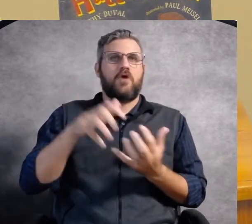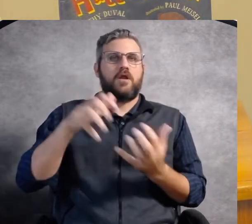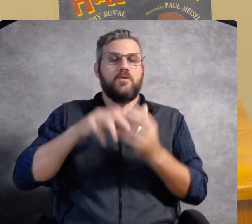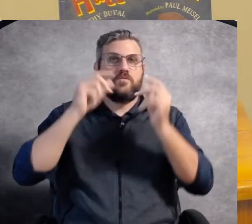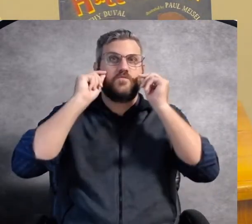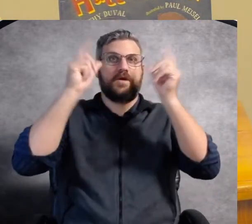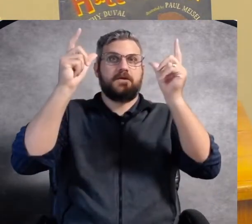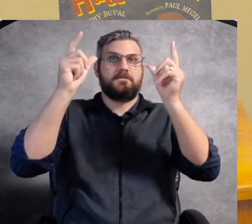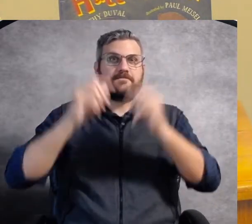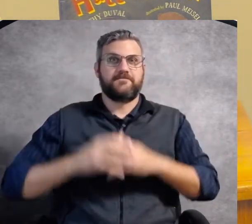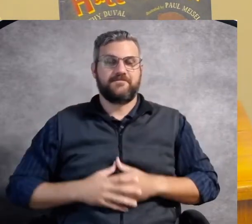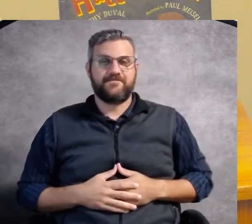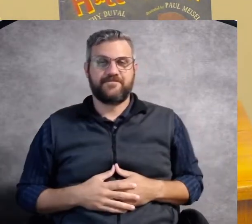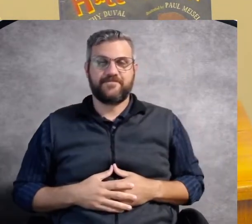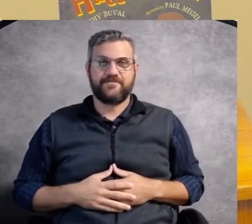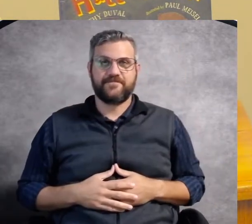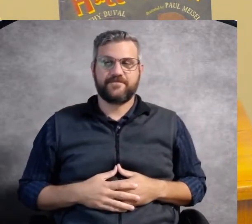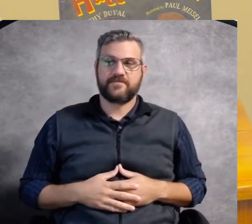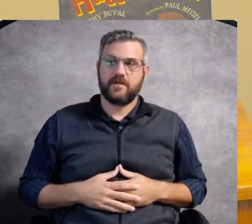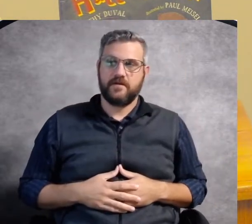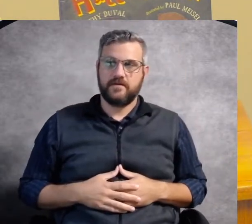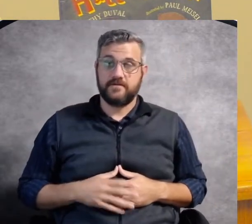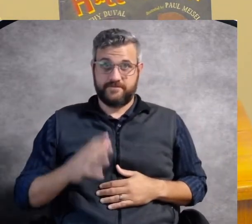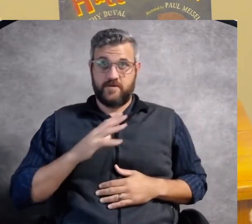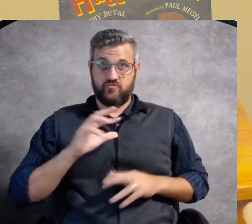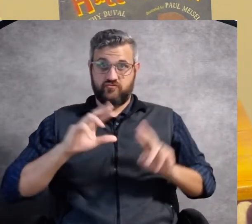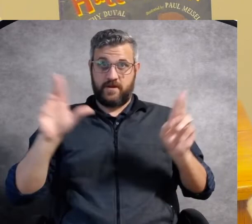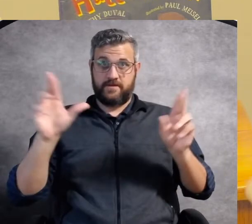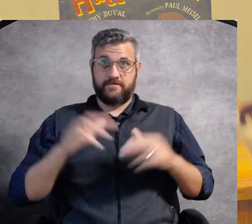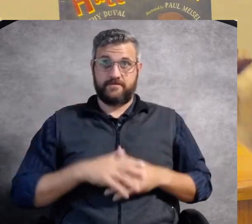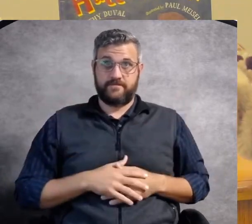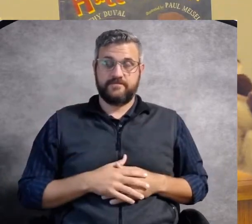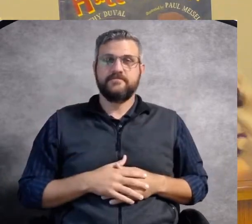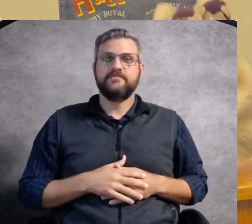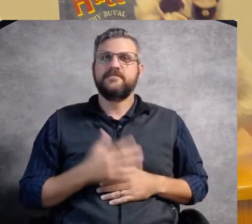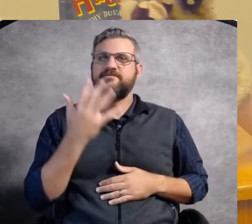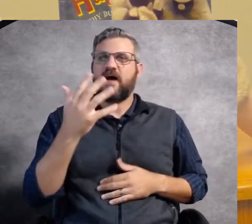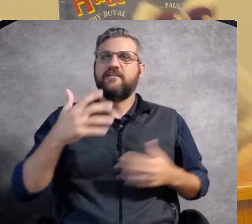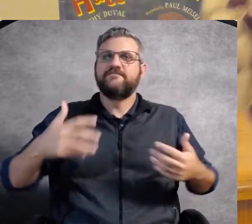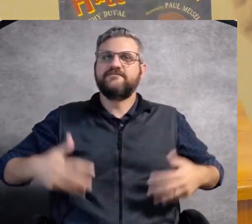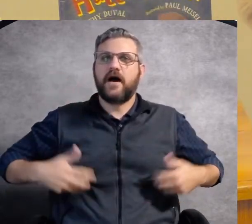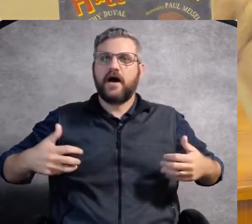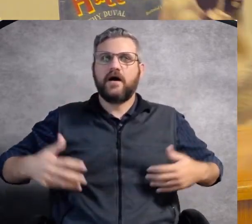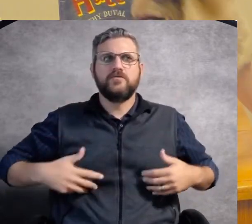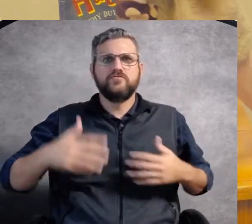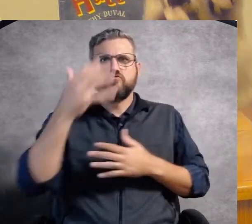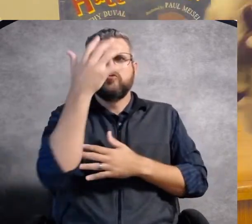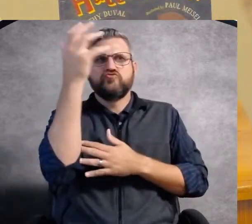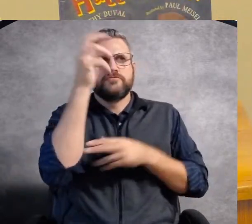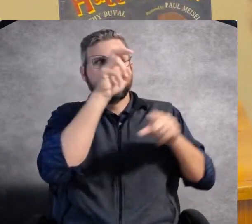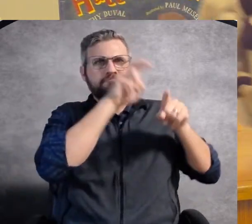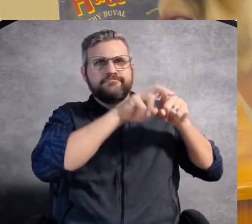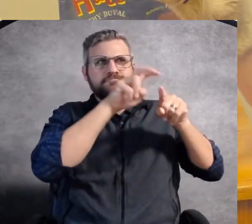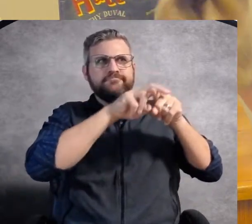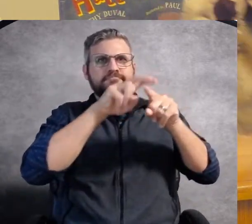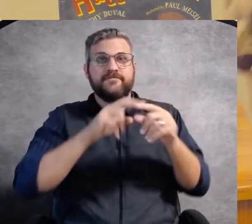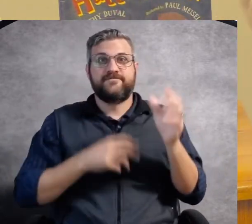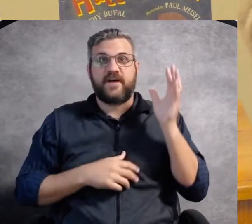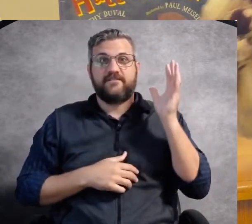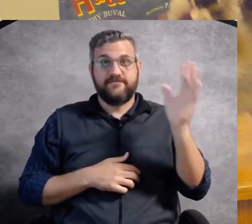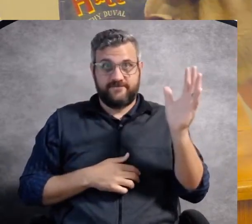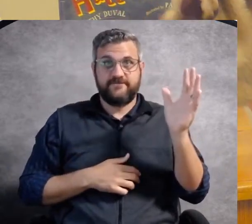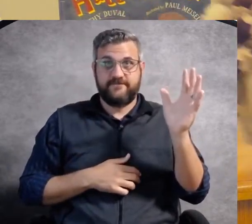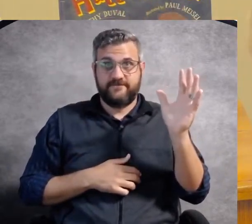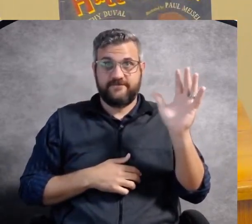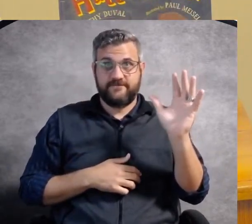I think he's awake now. Alright, you ready? 5 little monkeys